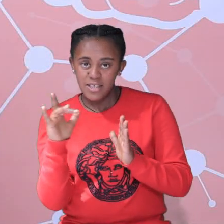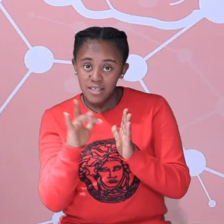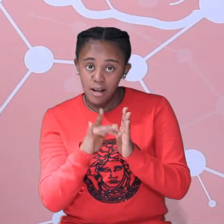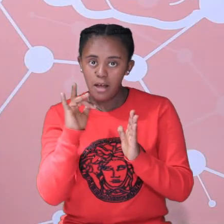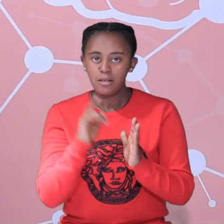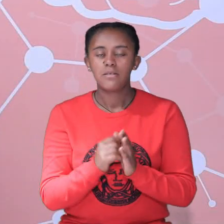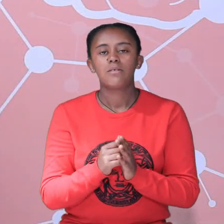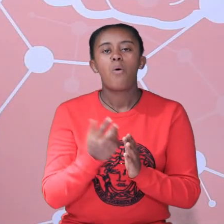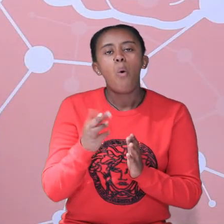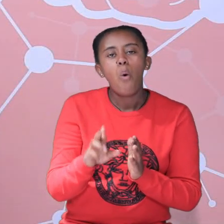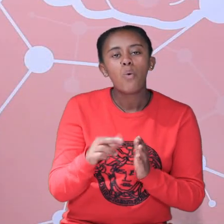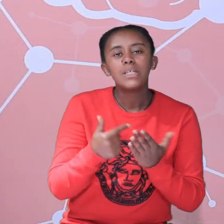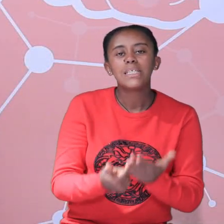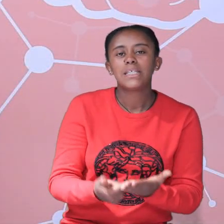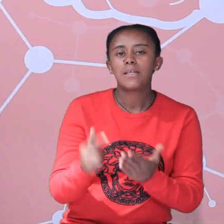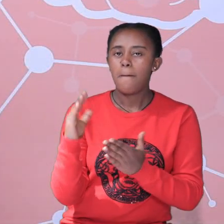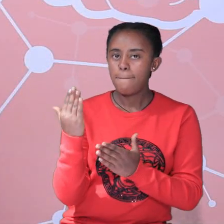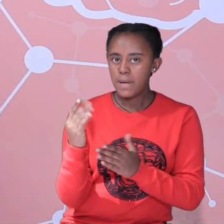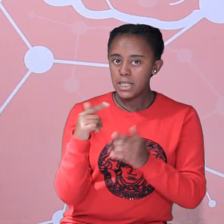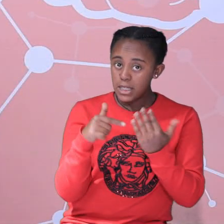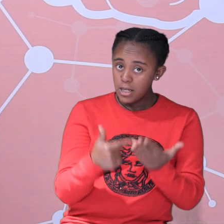incidence, point of incidence.